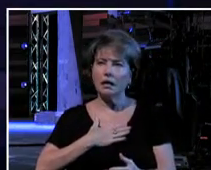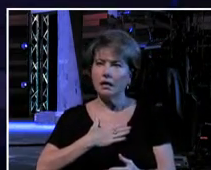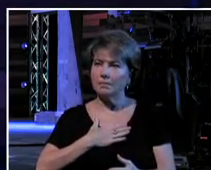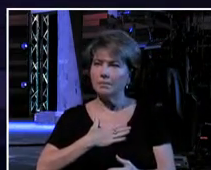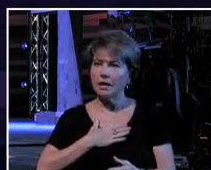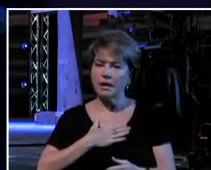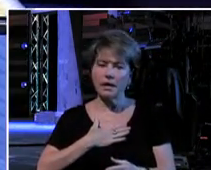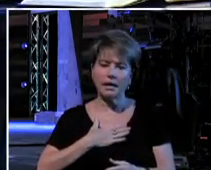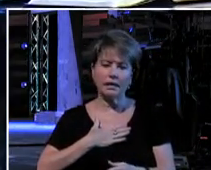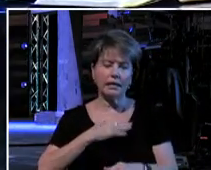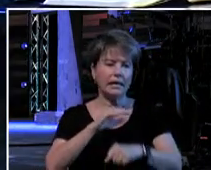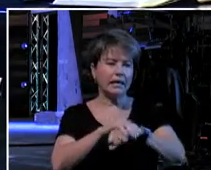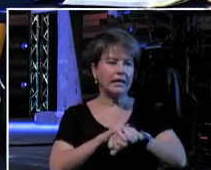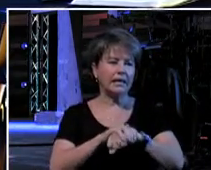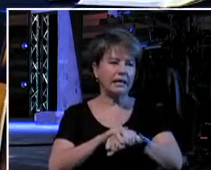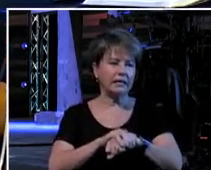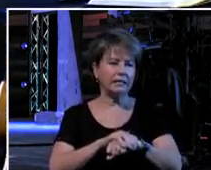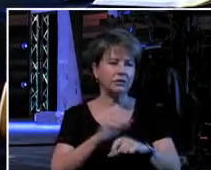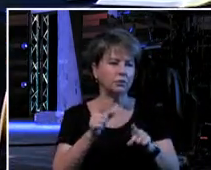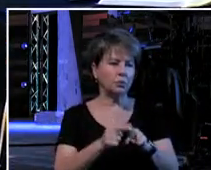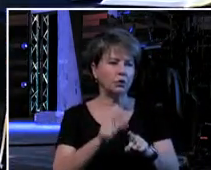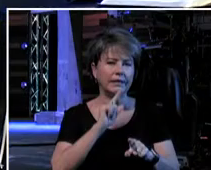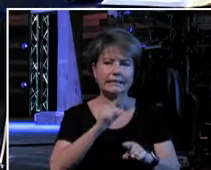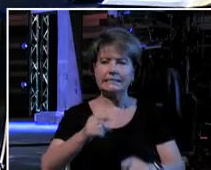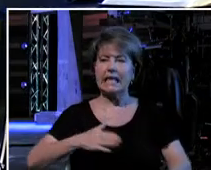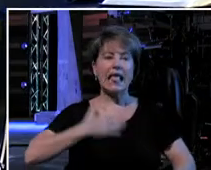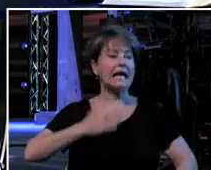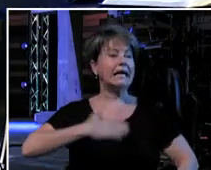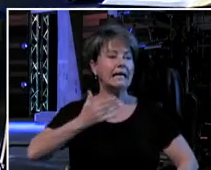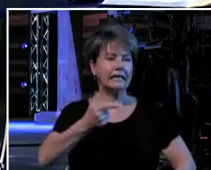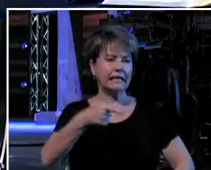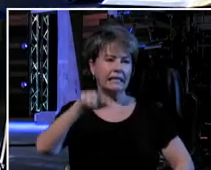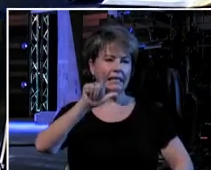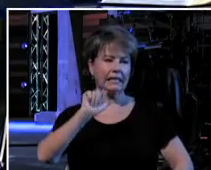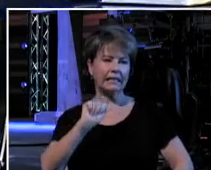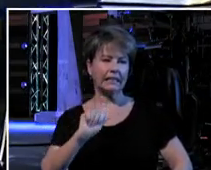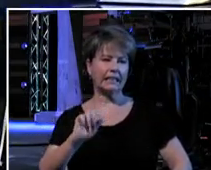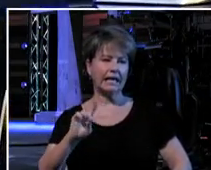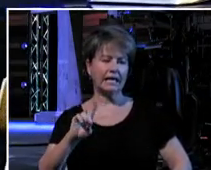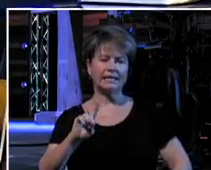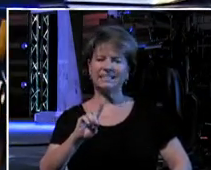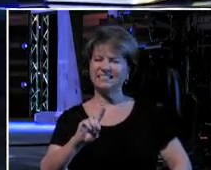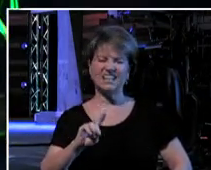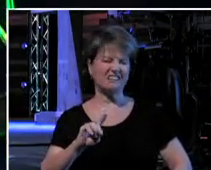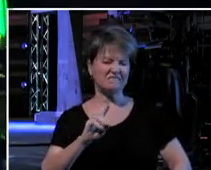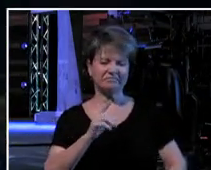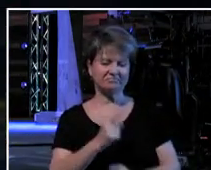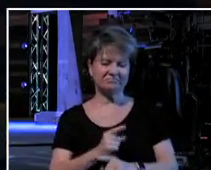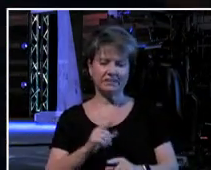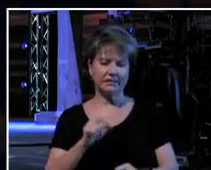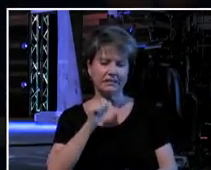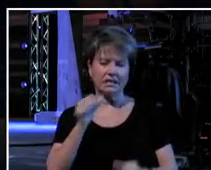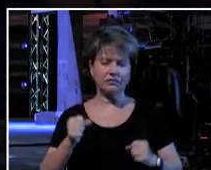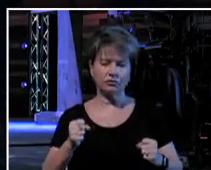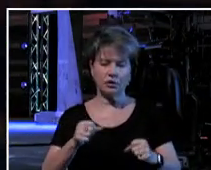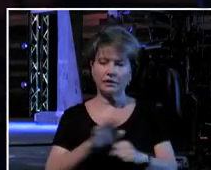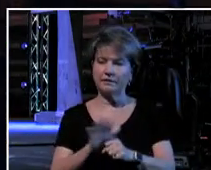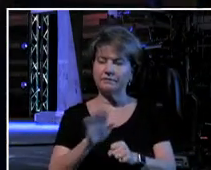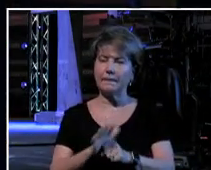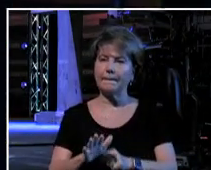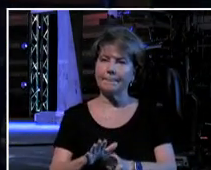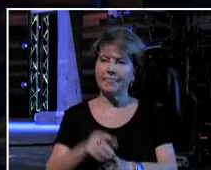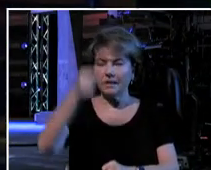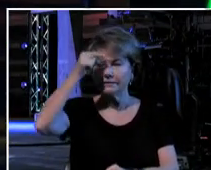glad. And I just don't think glad packs a punch. So I went back to the original reading of this in the Greek, and